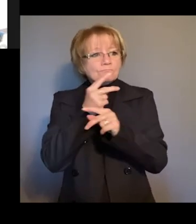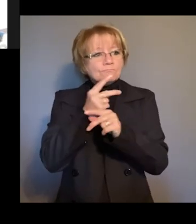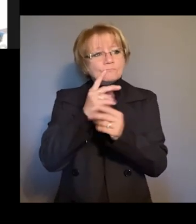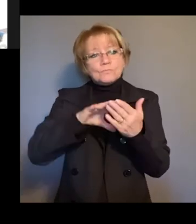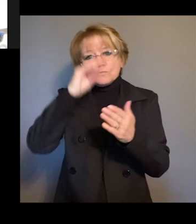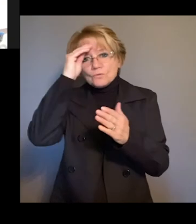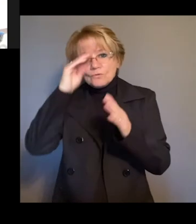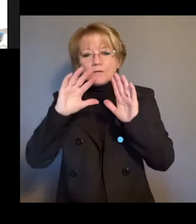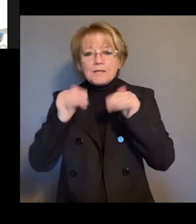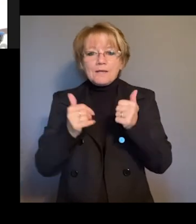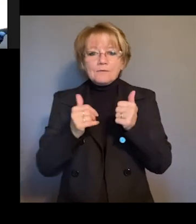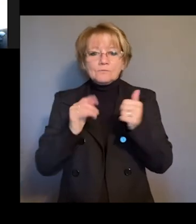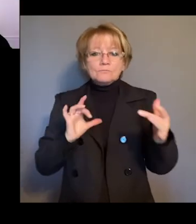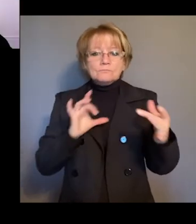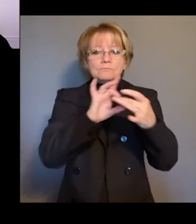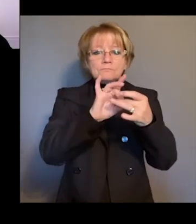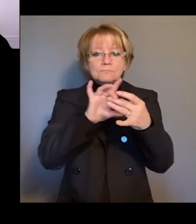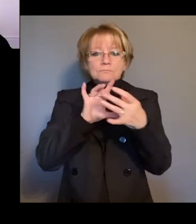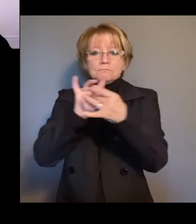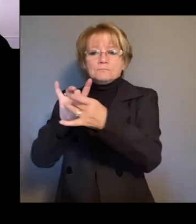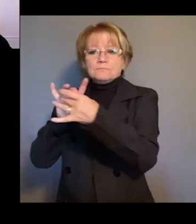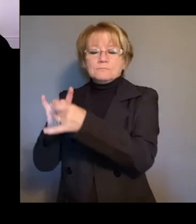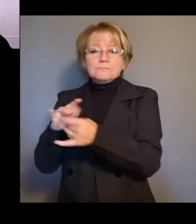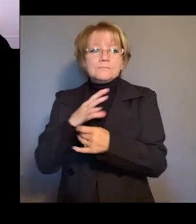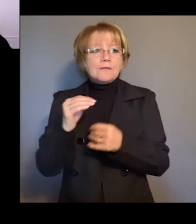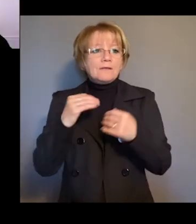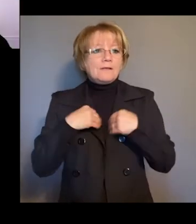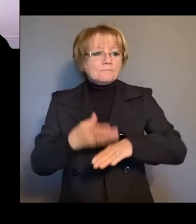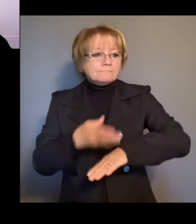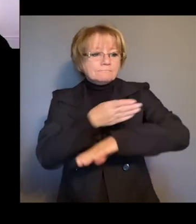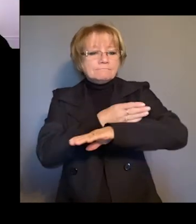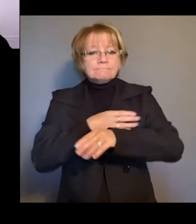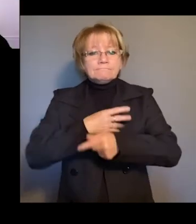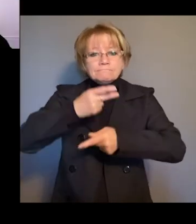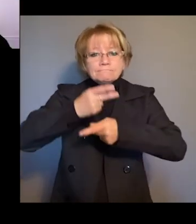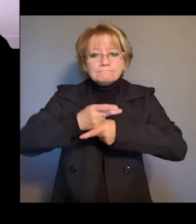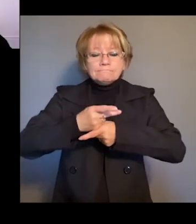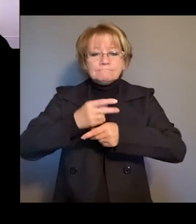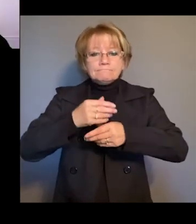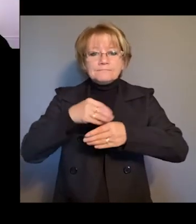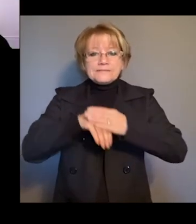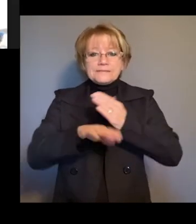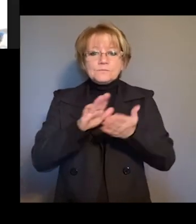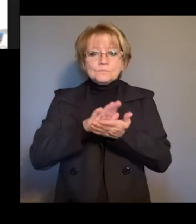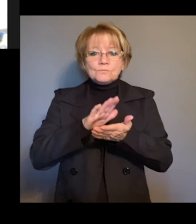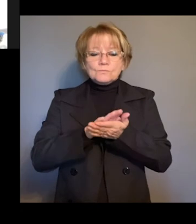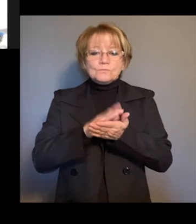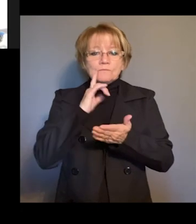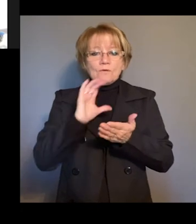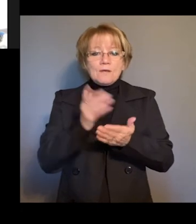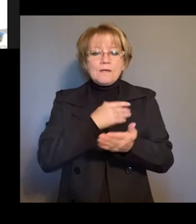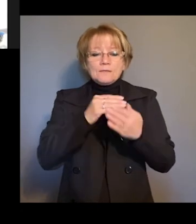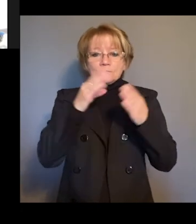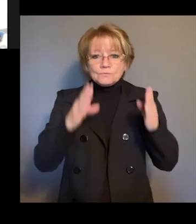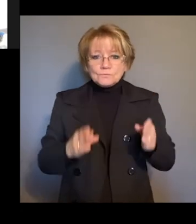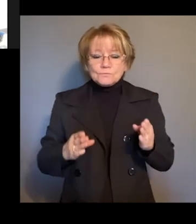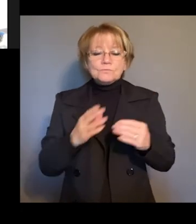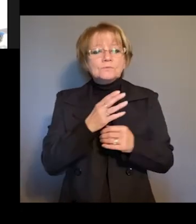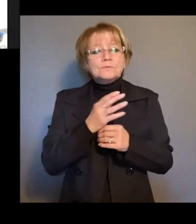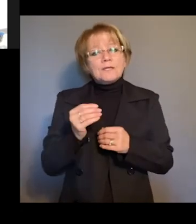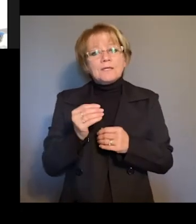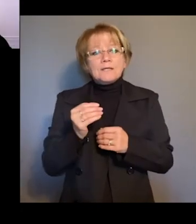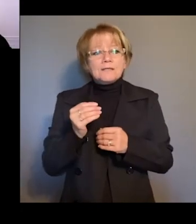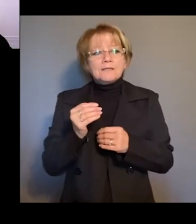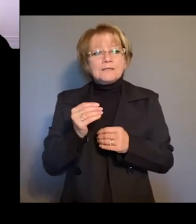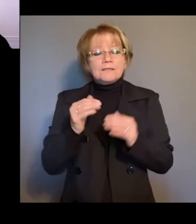retention of various students, and also showing their experiences through injustices and things that we may not recognize and